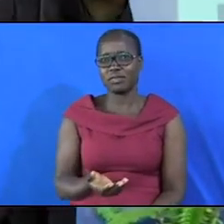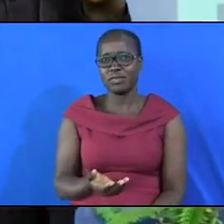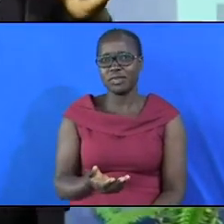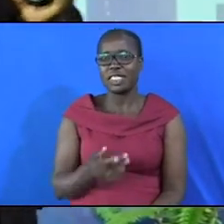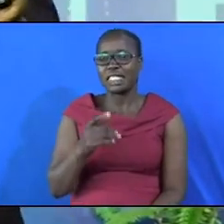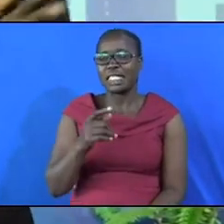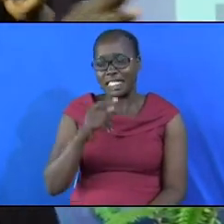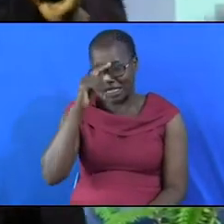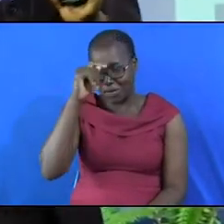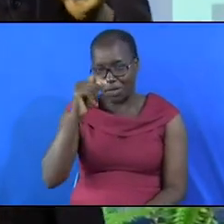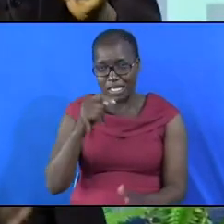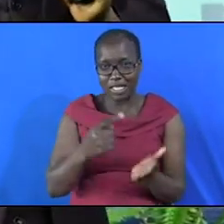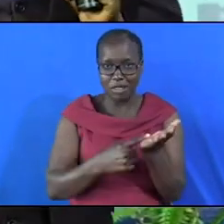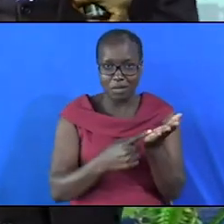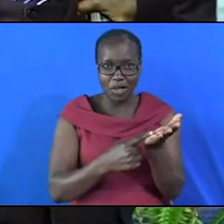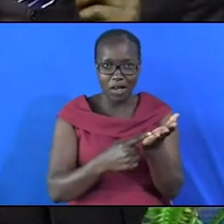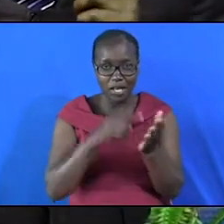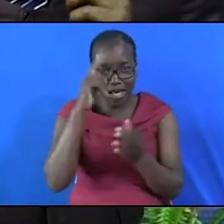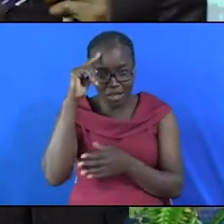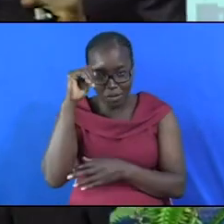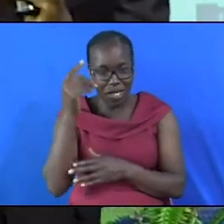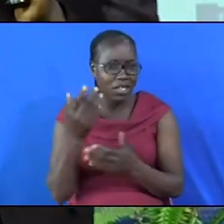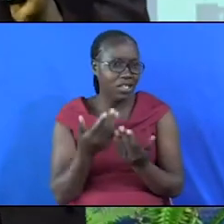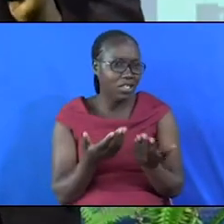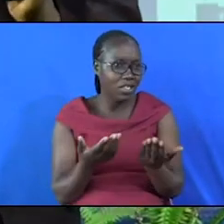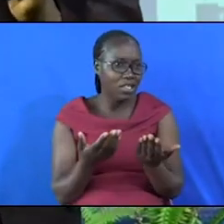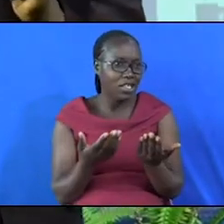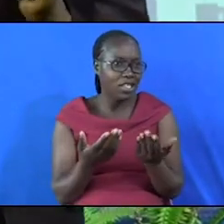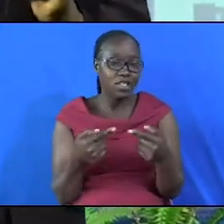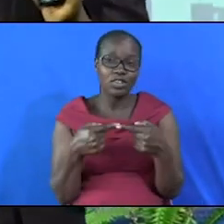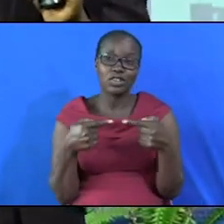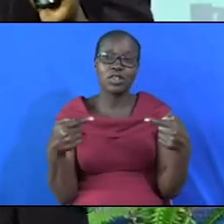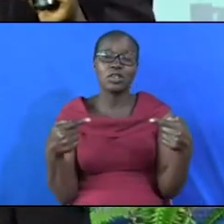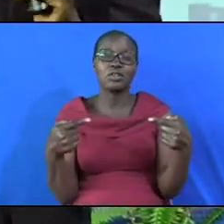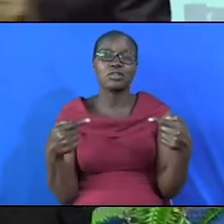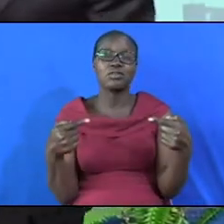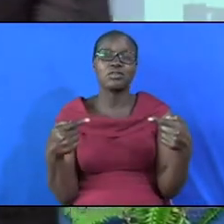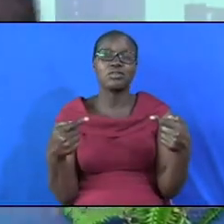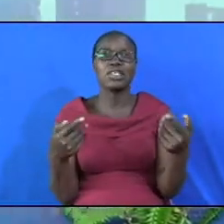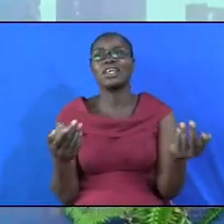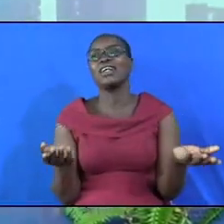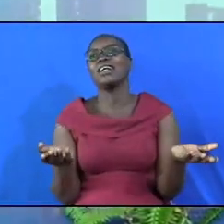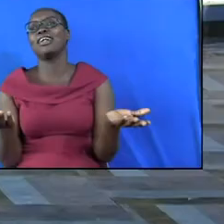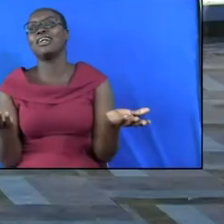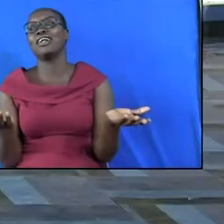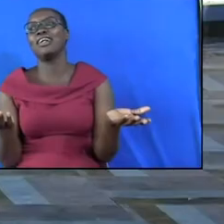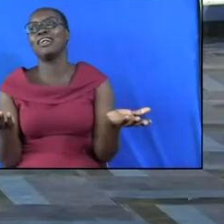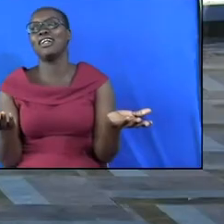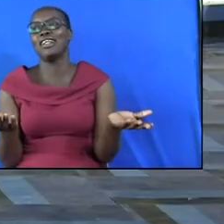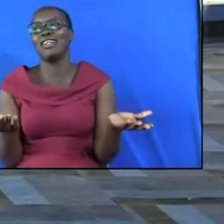the brown, respect the... So the opposite of brown is black.